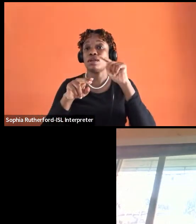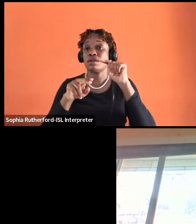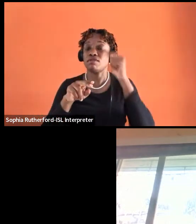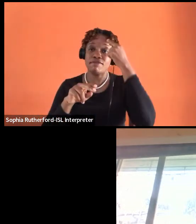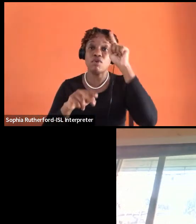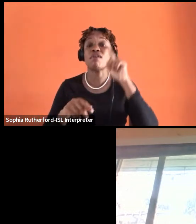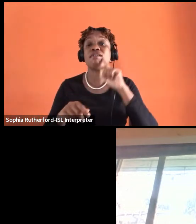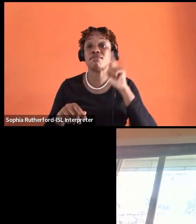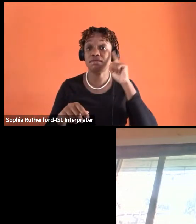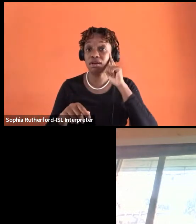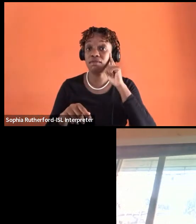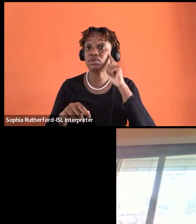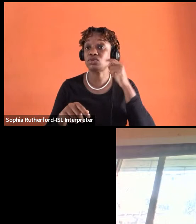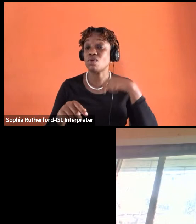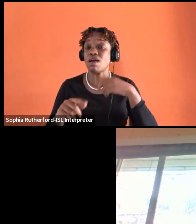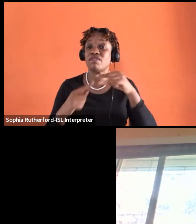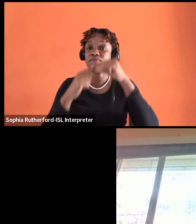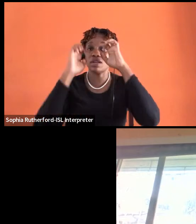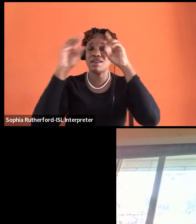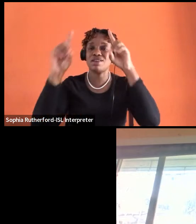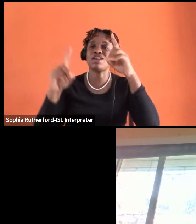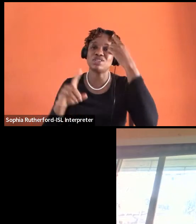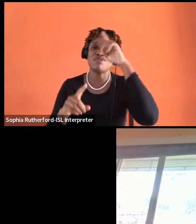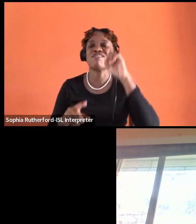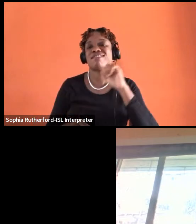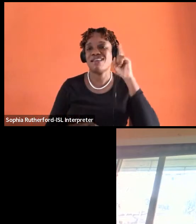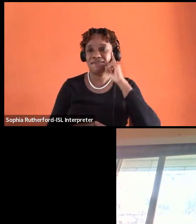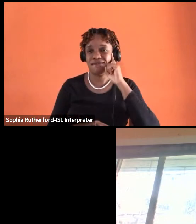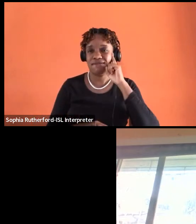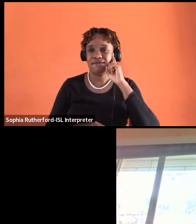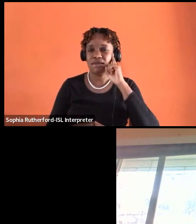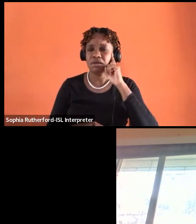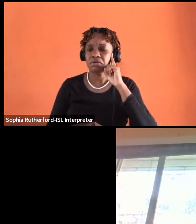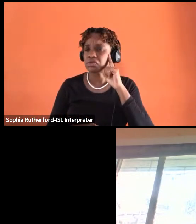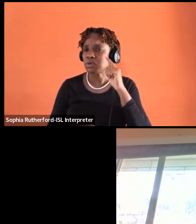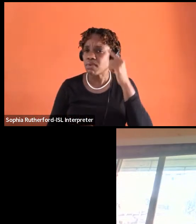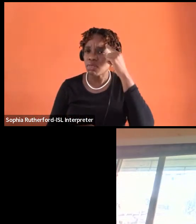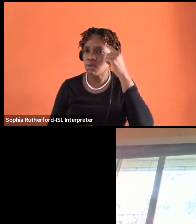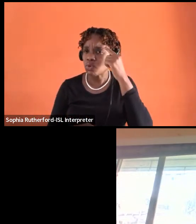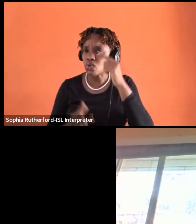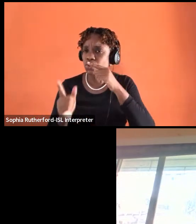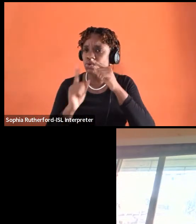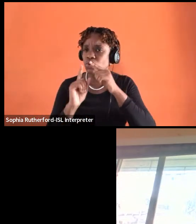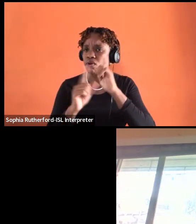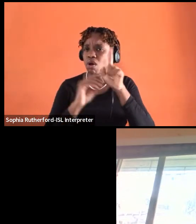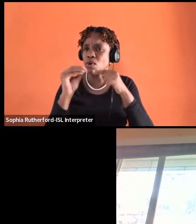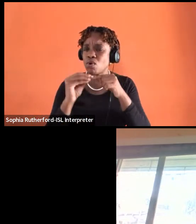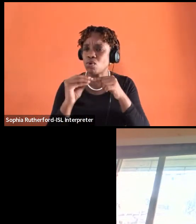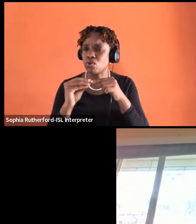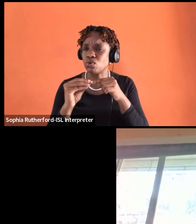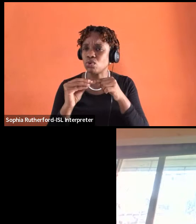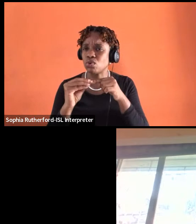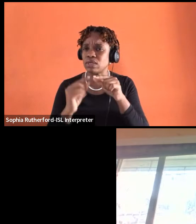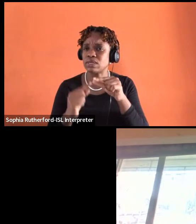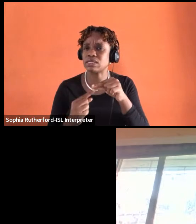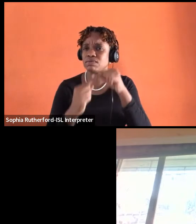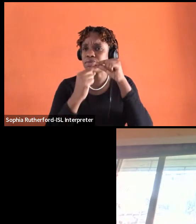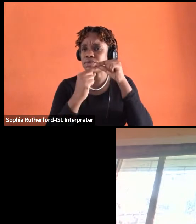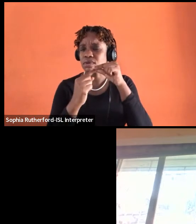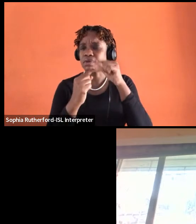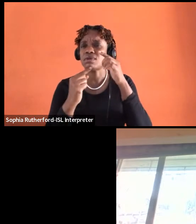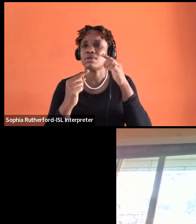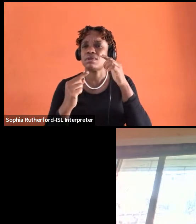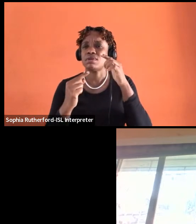special education, but for deaf students. So I was wondering if they were referring specifically to mobility